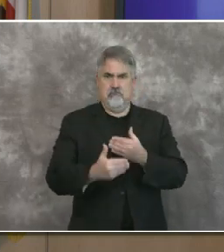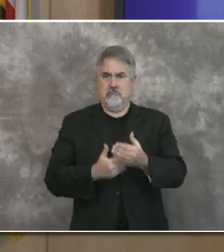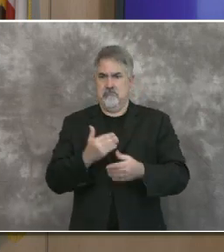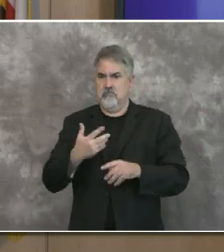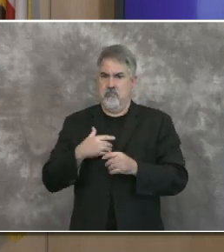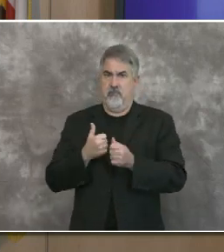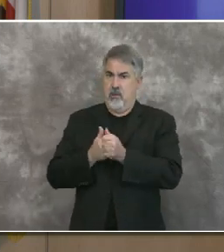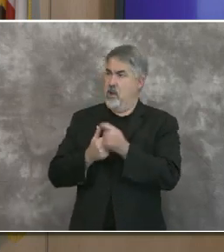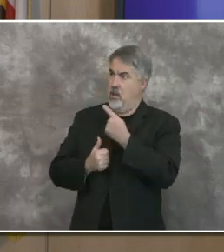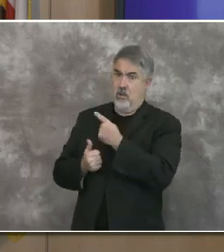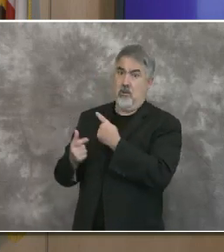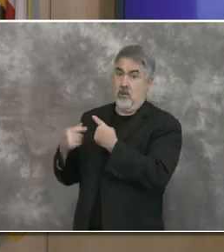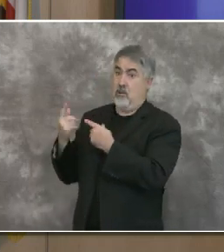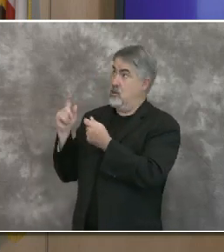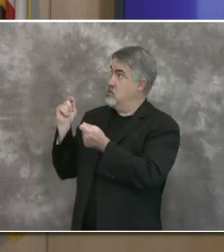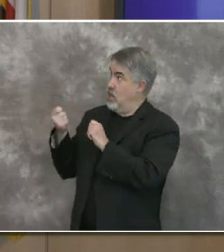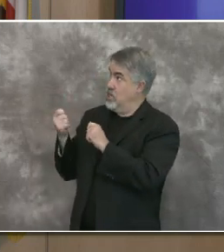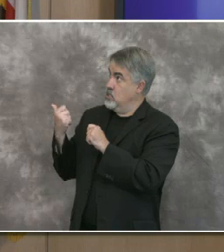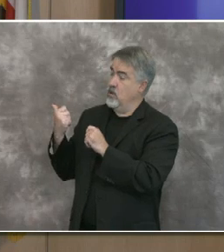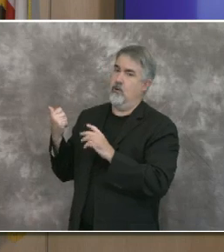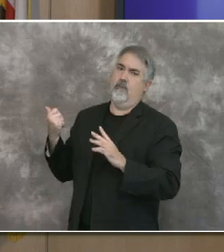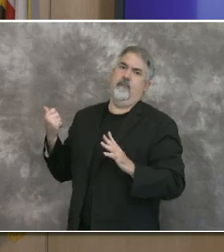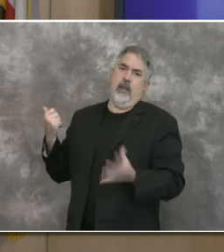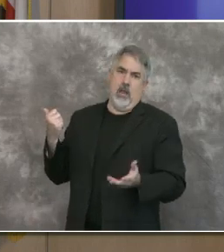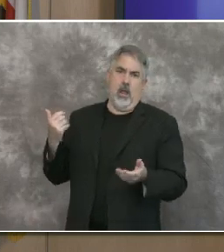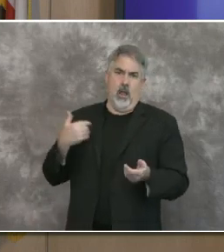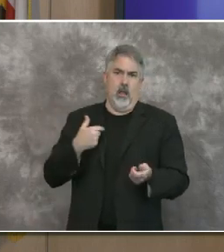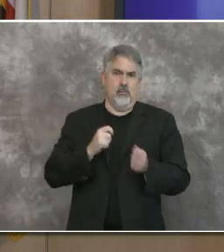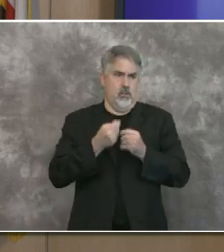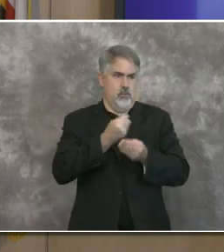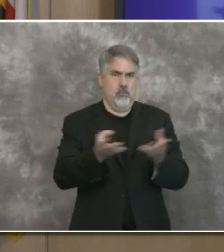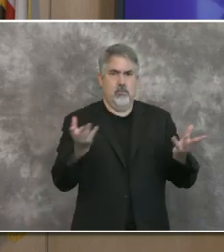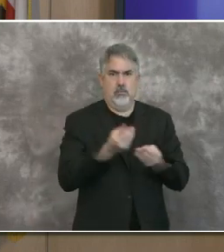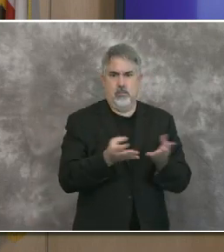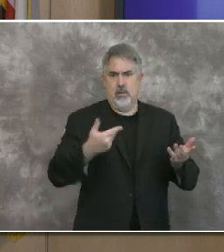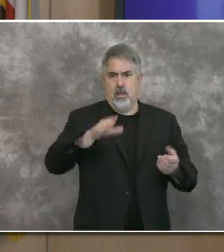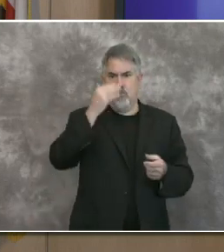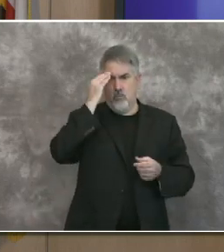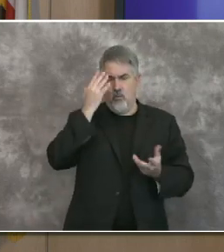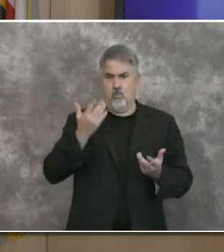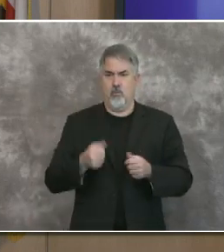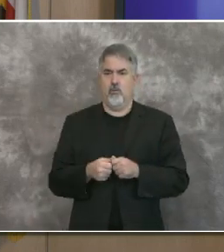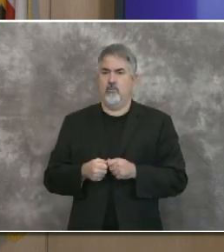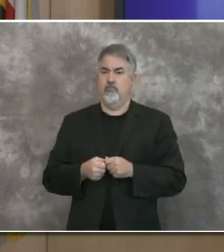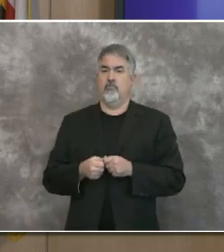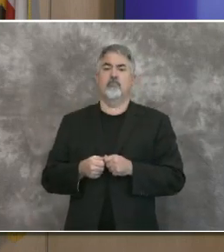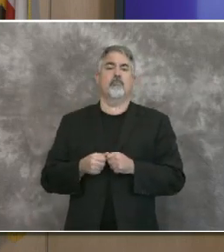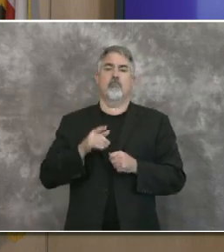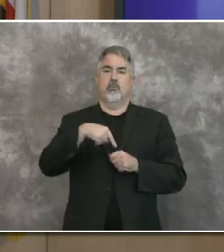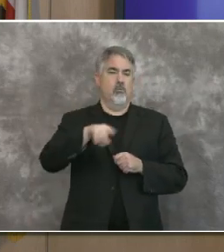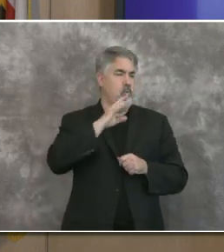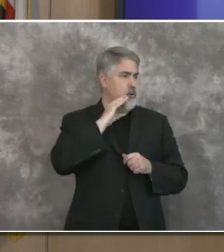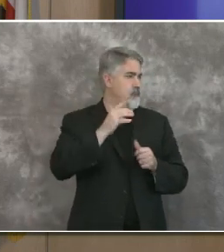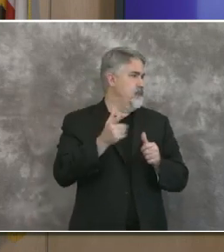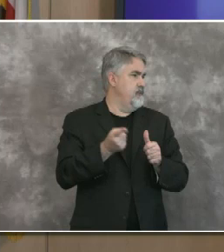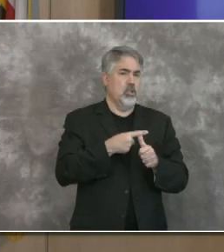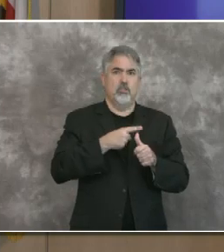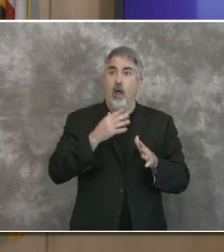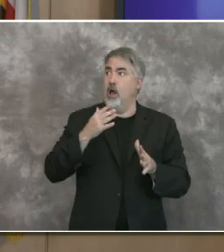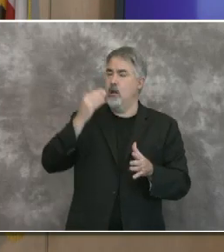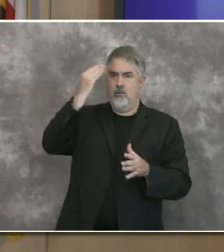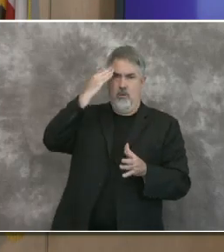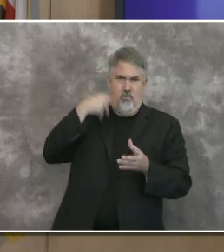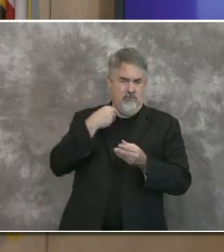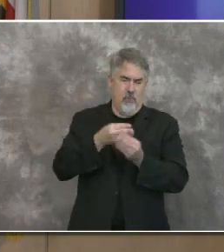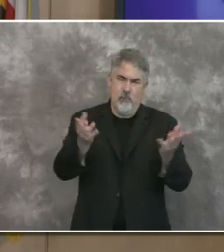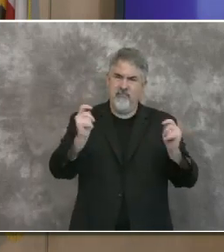that changes in terms of what those guidelines are or the approach from the state, you all will absolutely be the very first to know. All right, thank